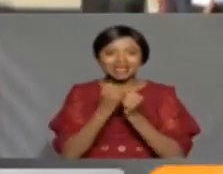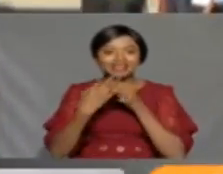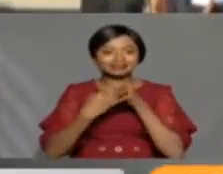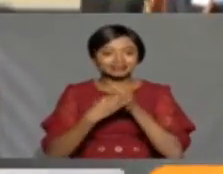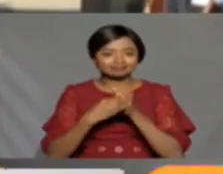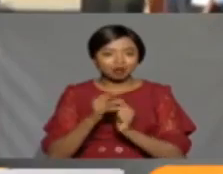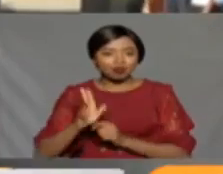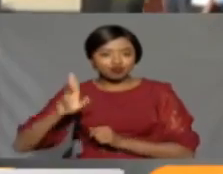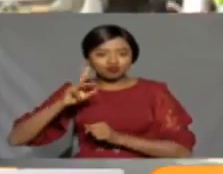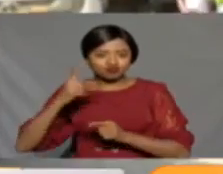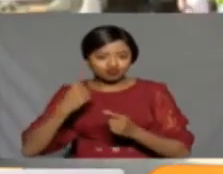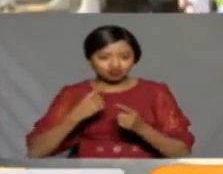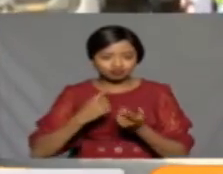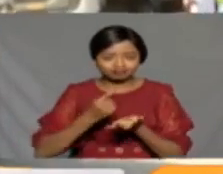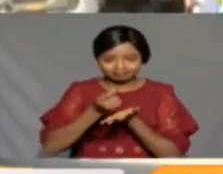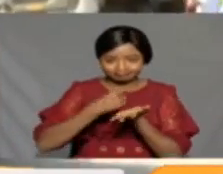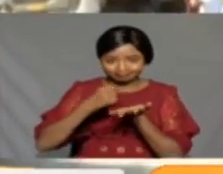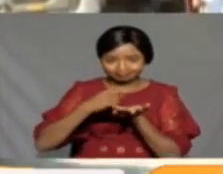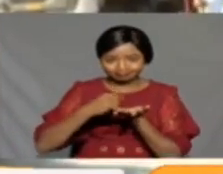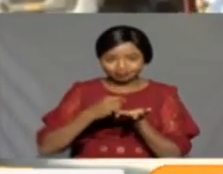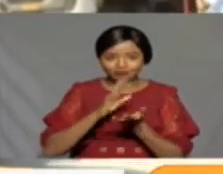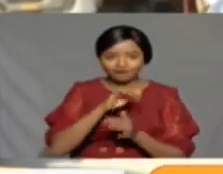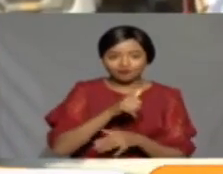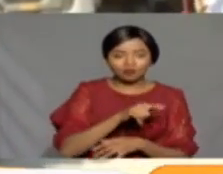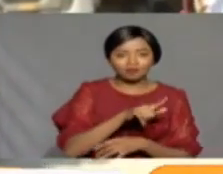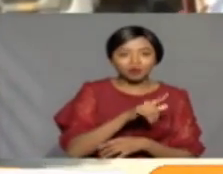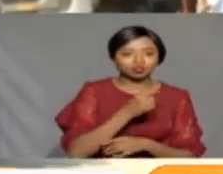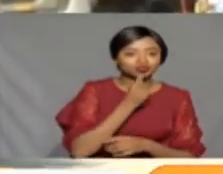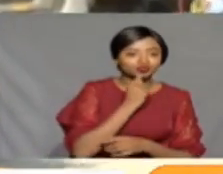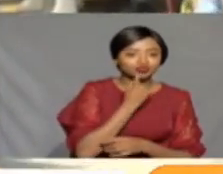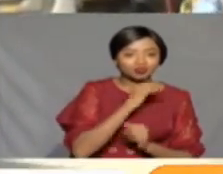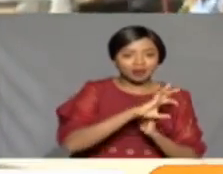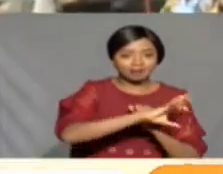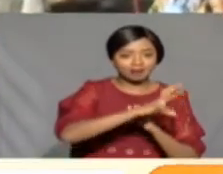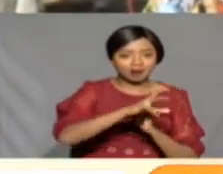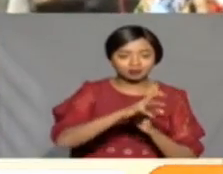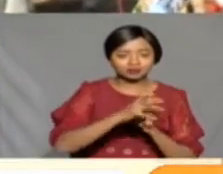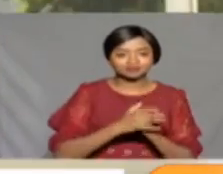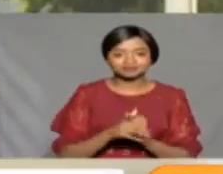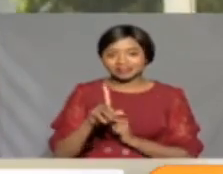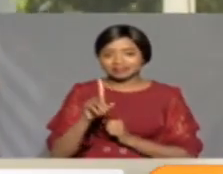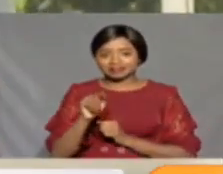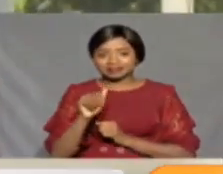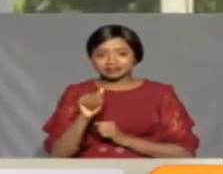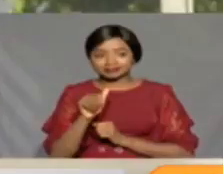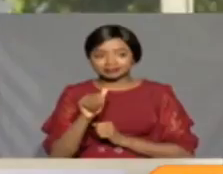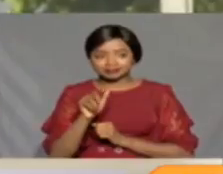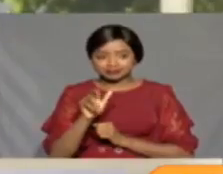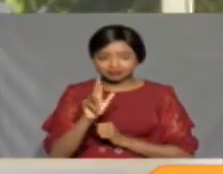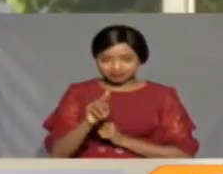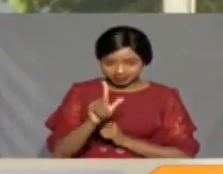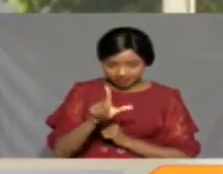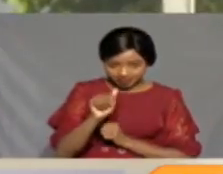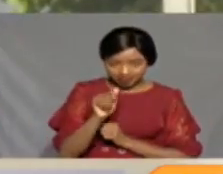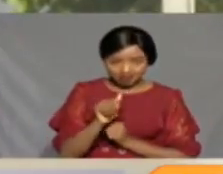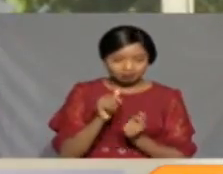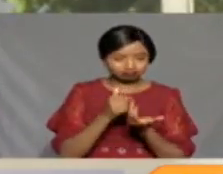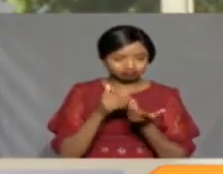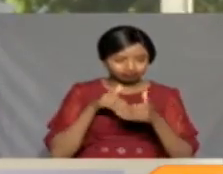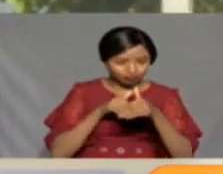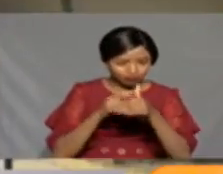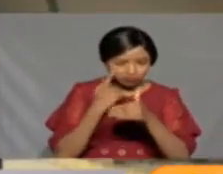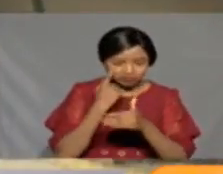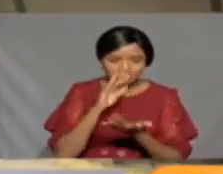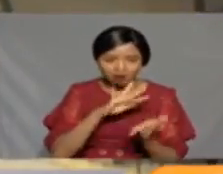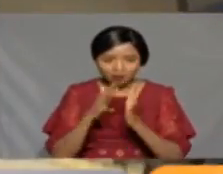first consignment of crude oil from Lokichar oil fields in Turkana County. Tullow Oil then trucked 240,000 barrels